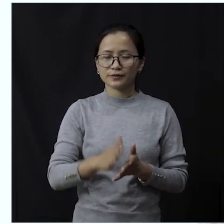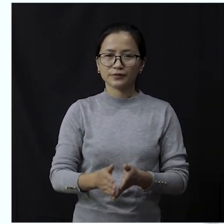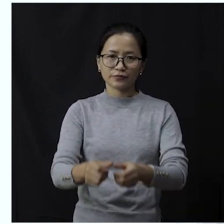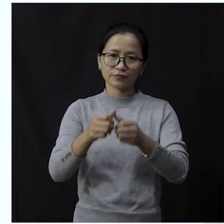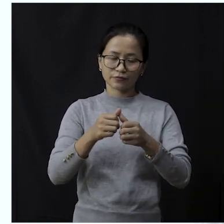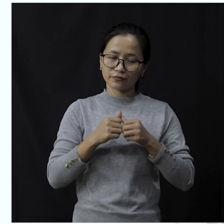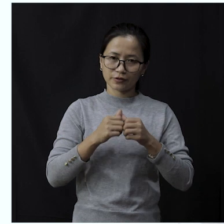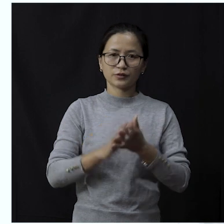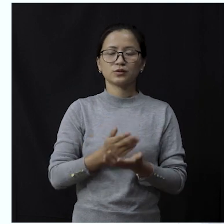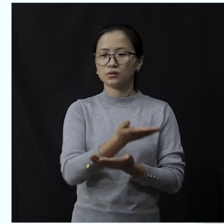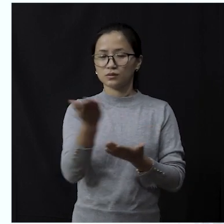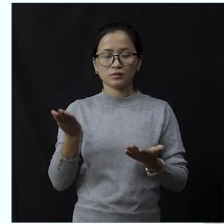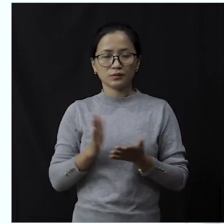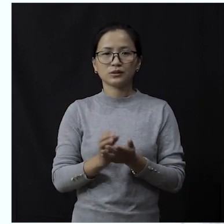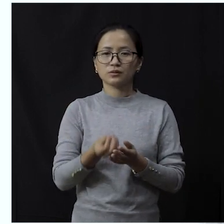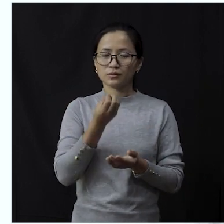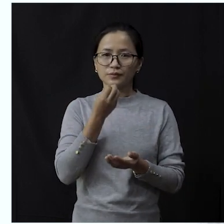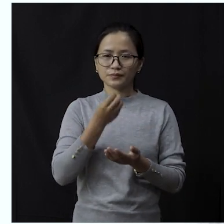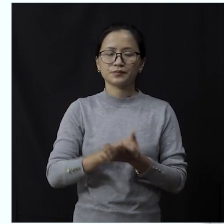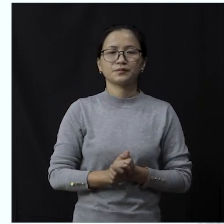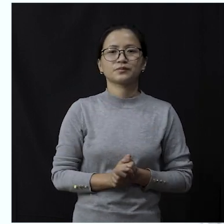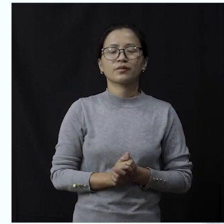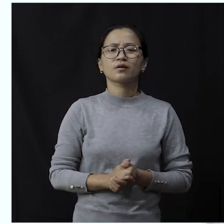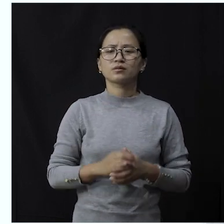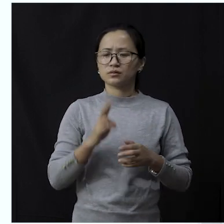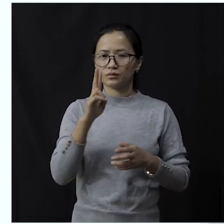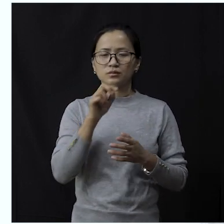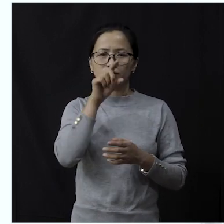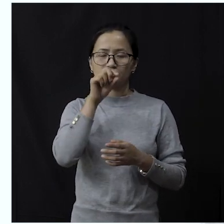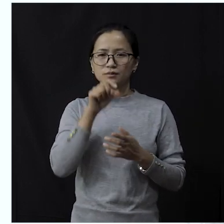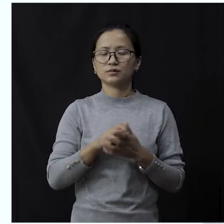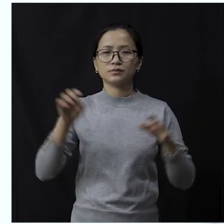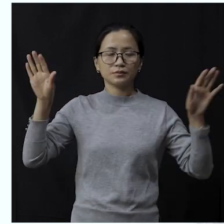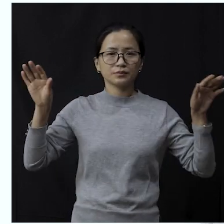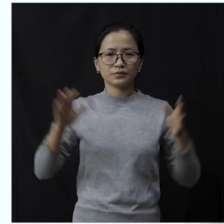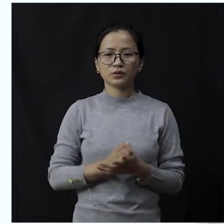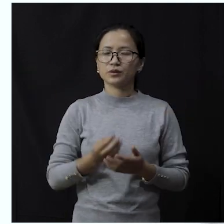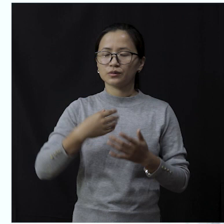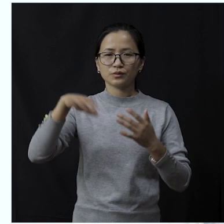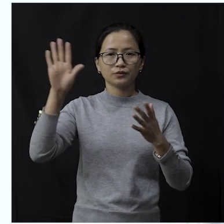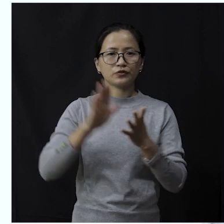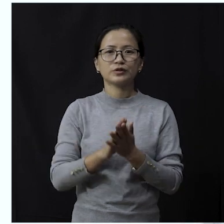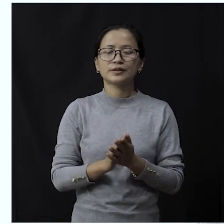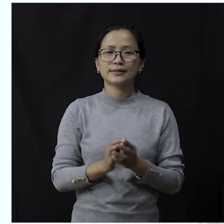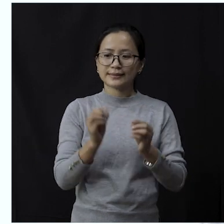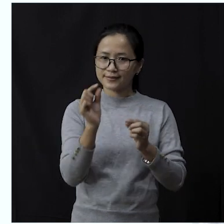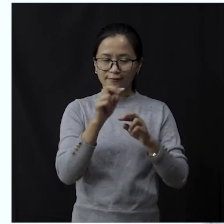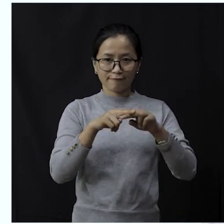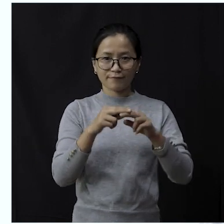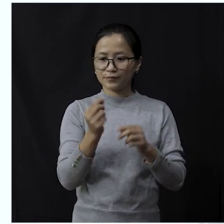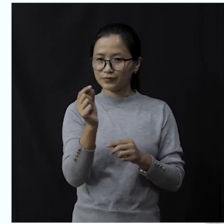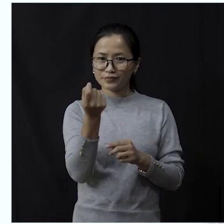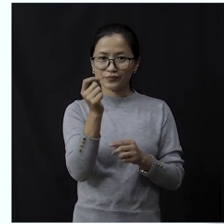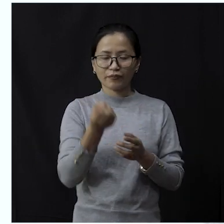join them, okay? So these two young hornbills are very good friends. They would go and eat berries from trees. I repeat, they